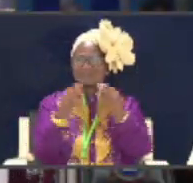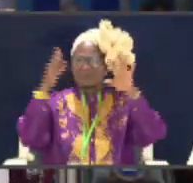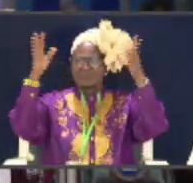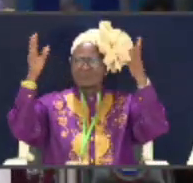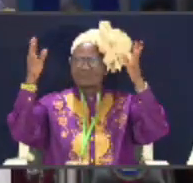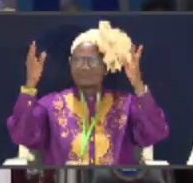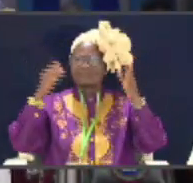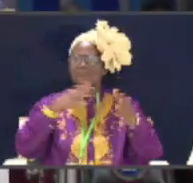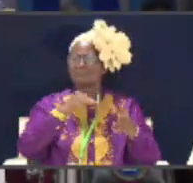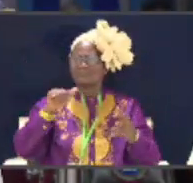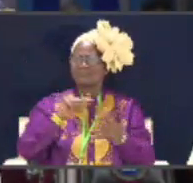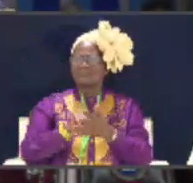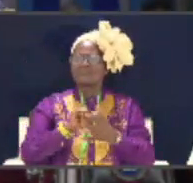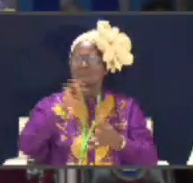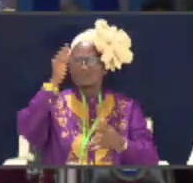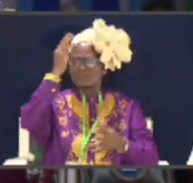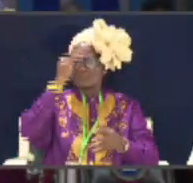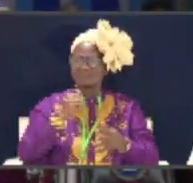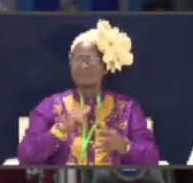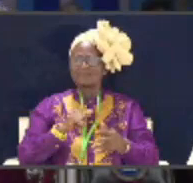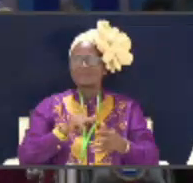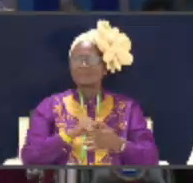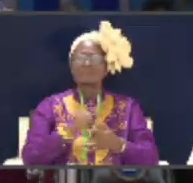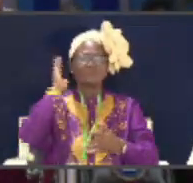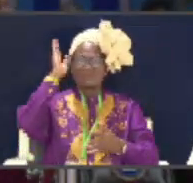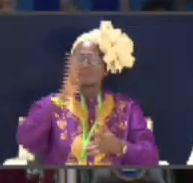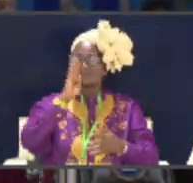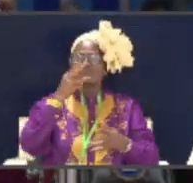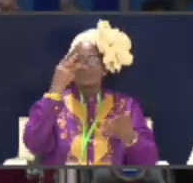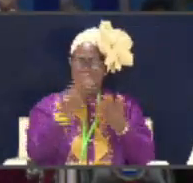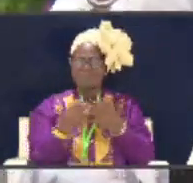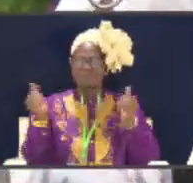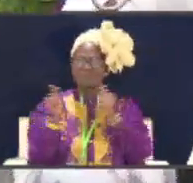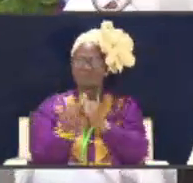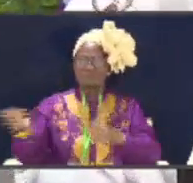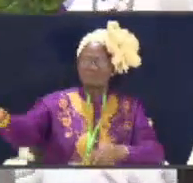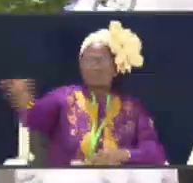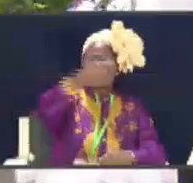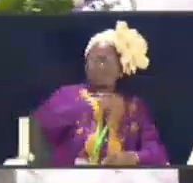And that's why it's going to be well with you all the days of your life.